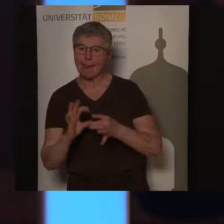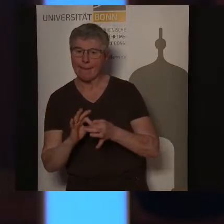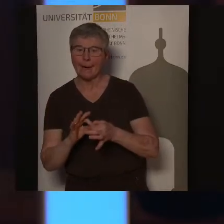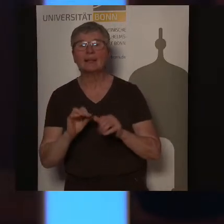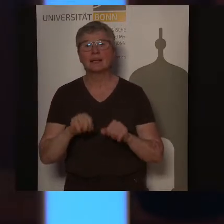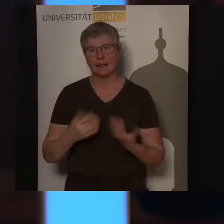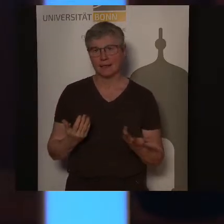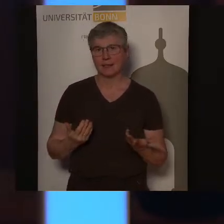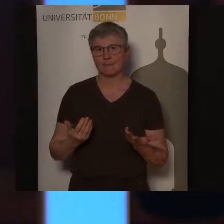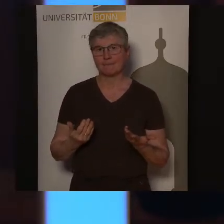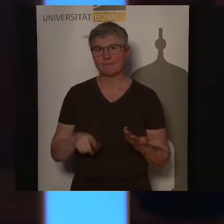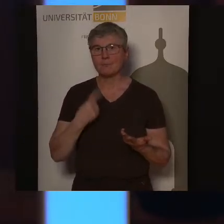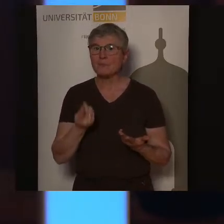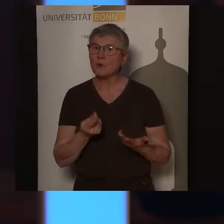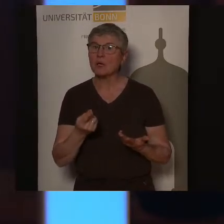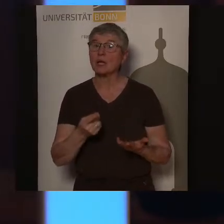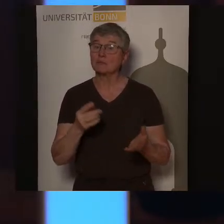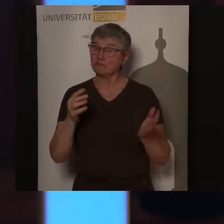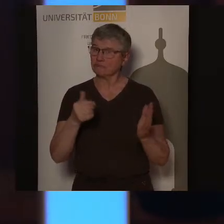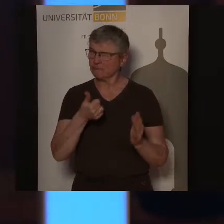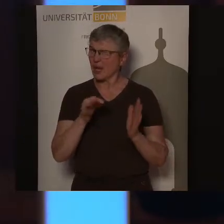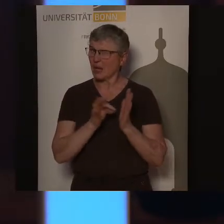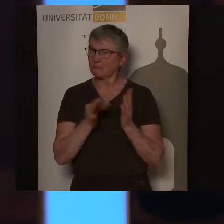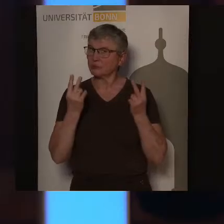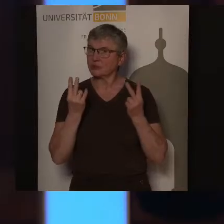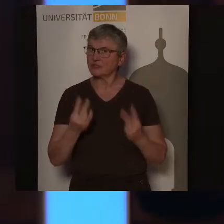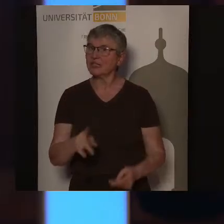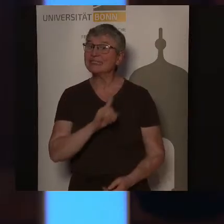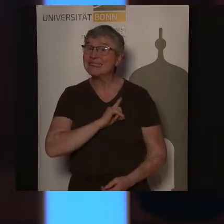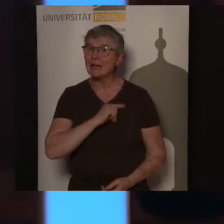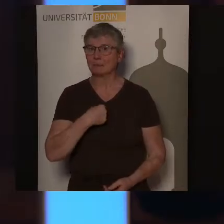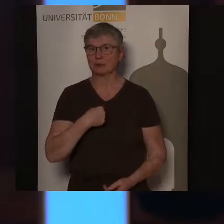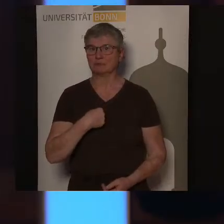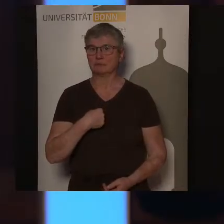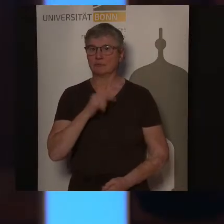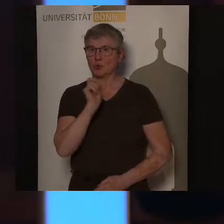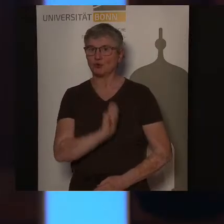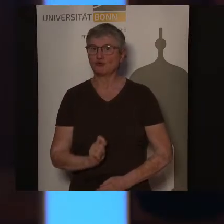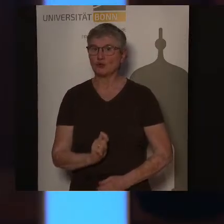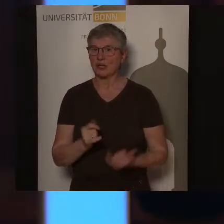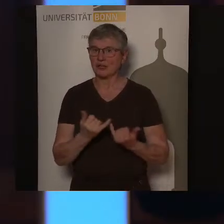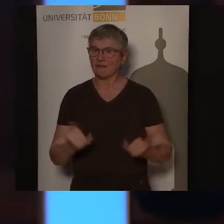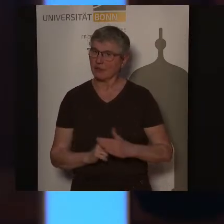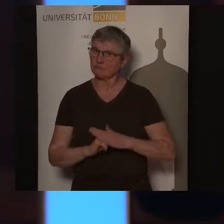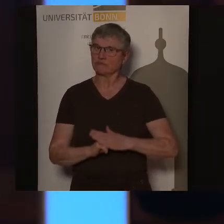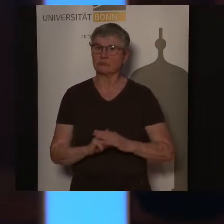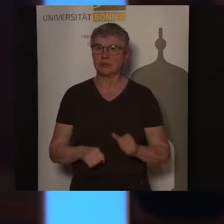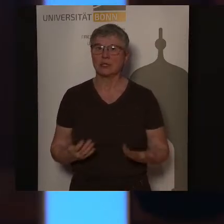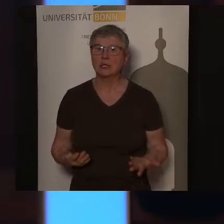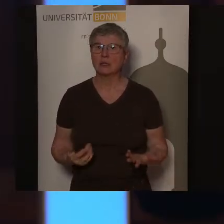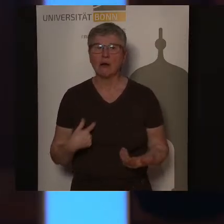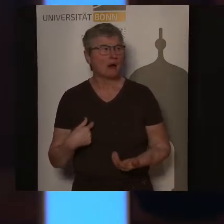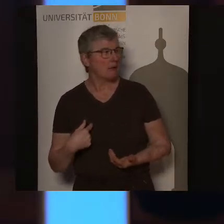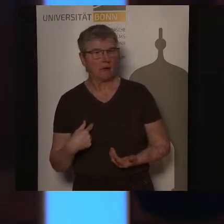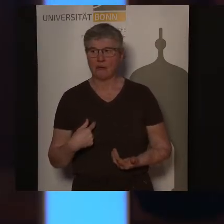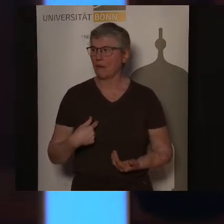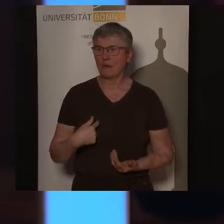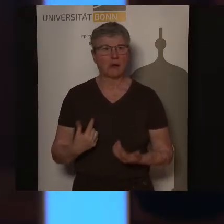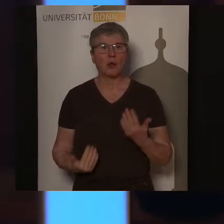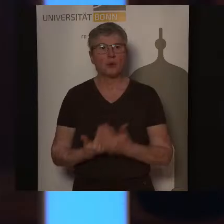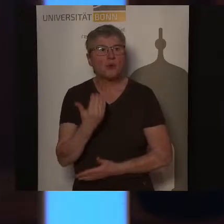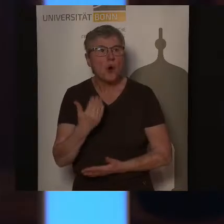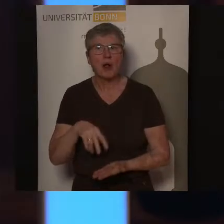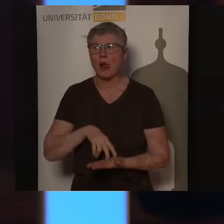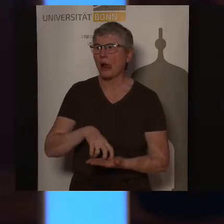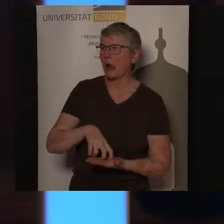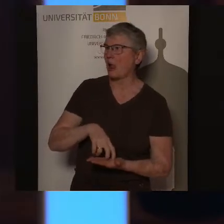have important ideas for us, can help us out in our strategy. And of course, it's also about the individual. What can I as a student do? I'm new